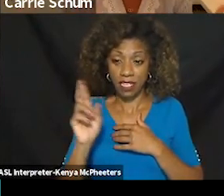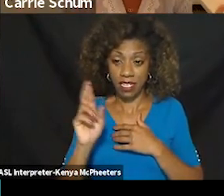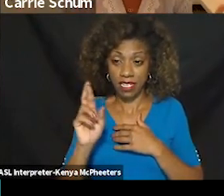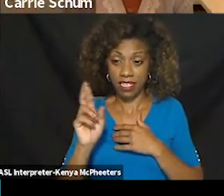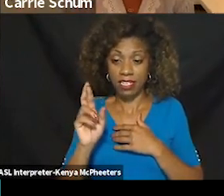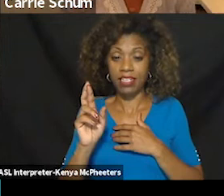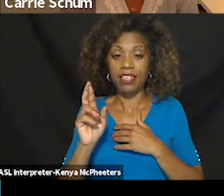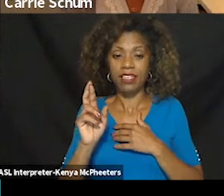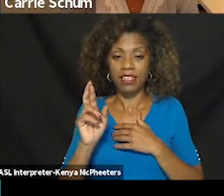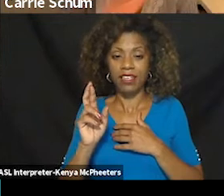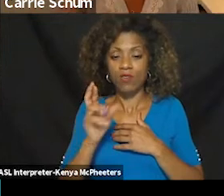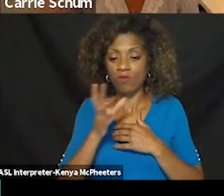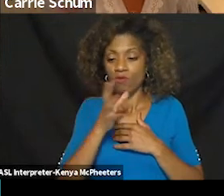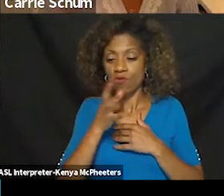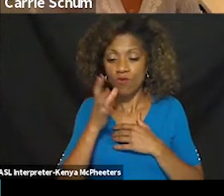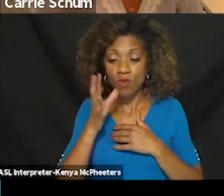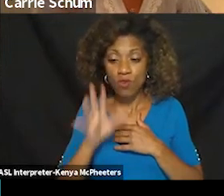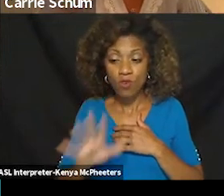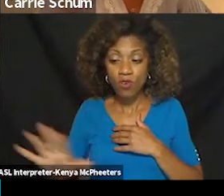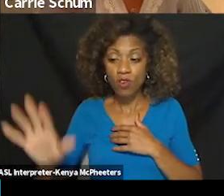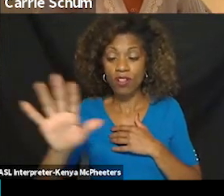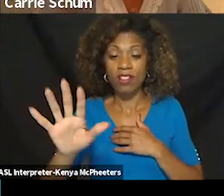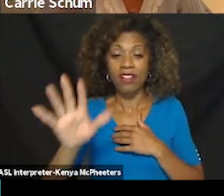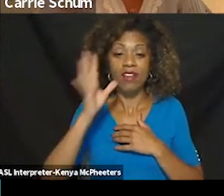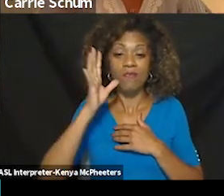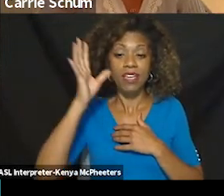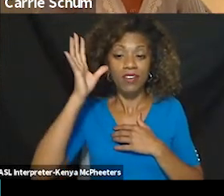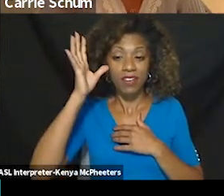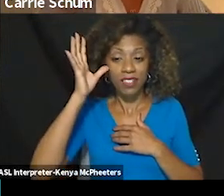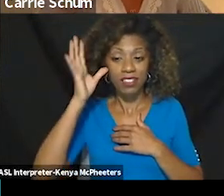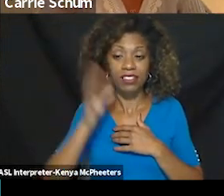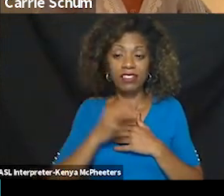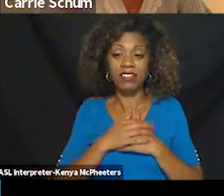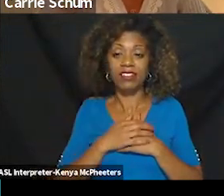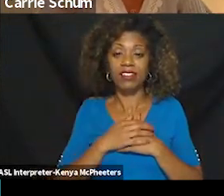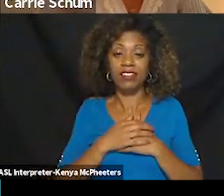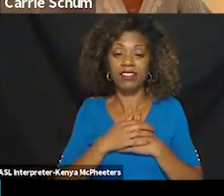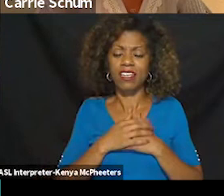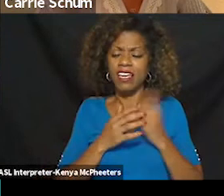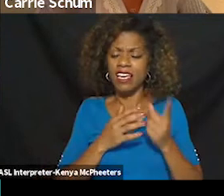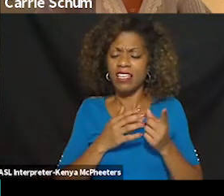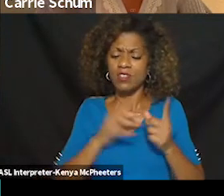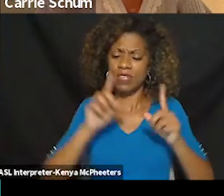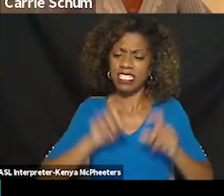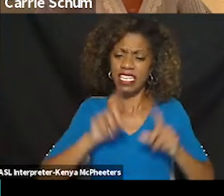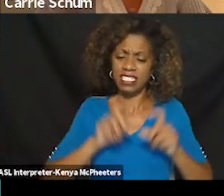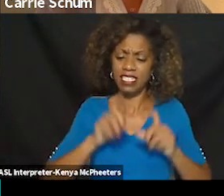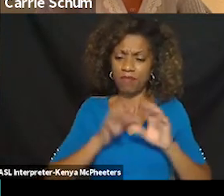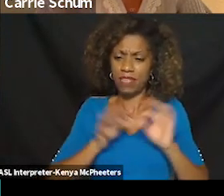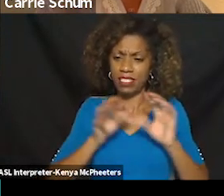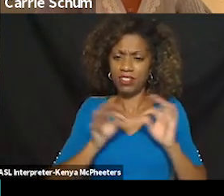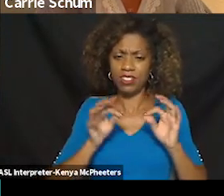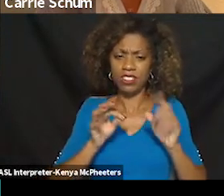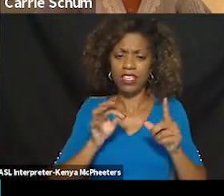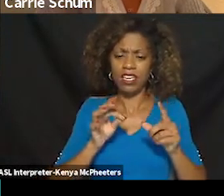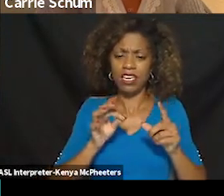flags would be going up. Every single message we tested, they all gave all of them a 10 out of 10. And this is our favorite quote ever. If